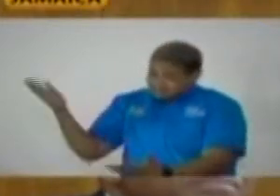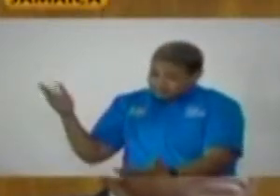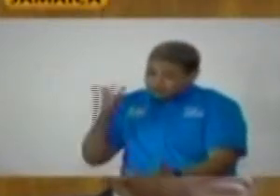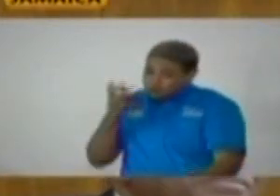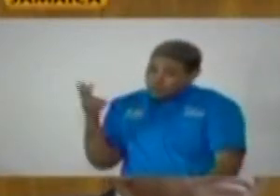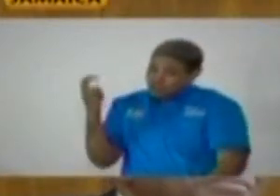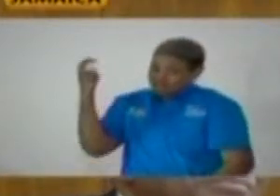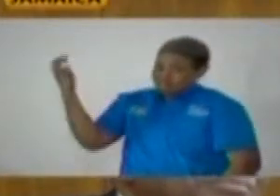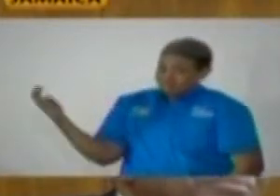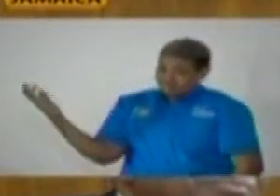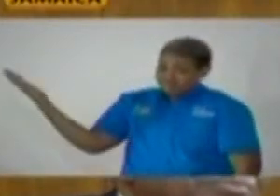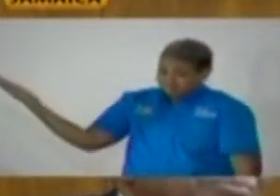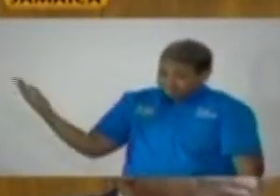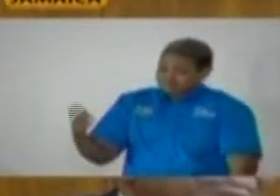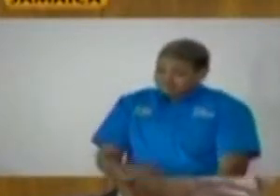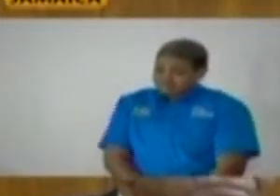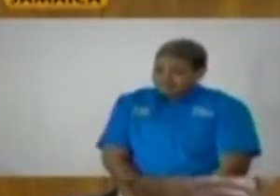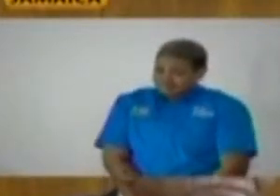here.